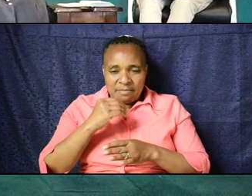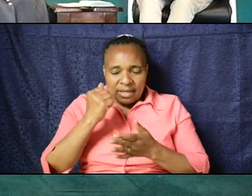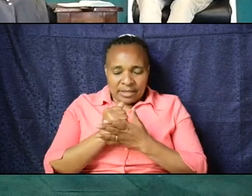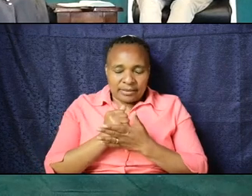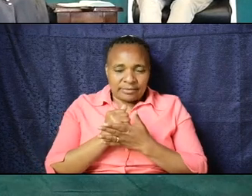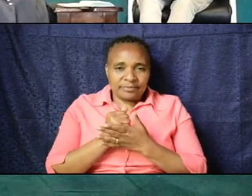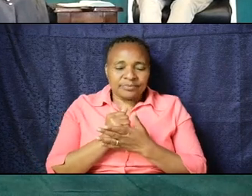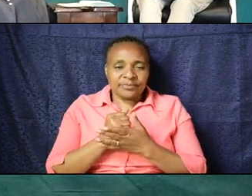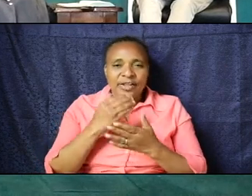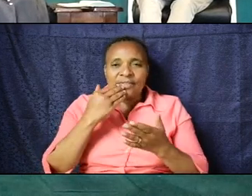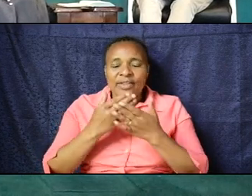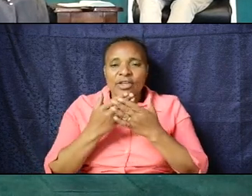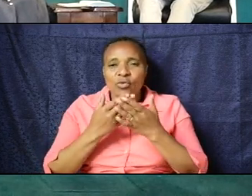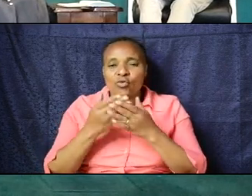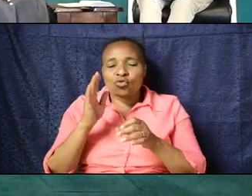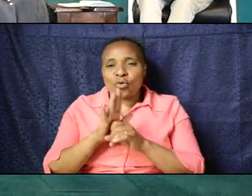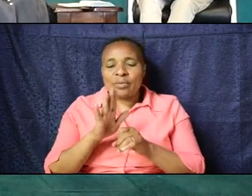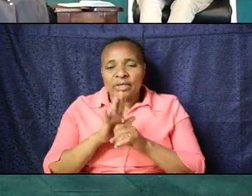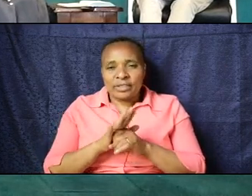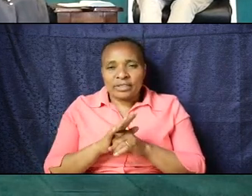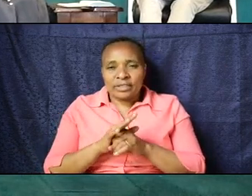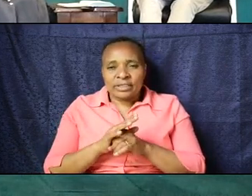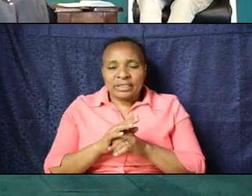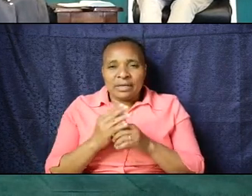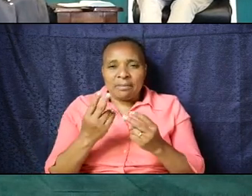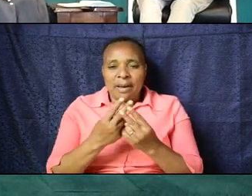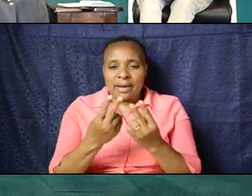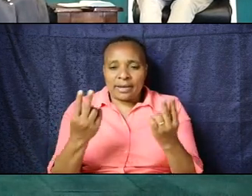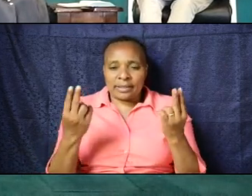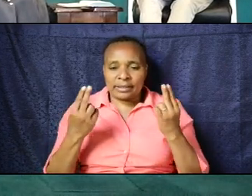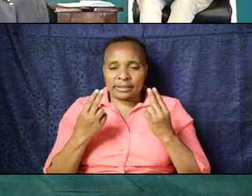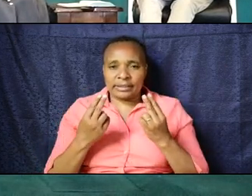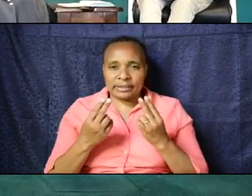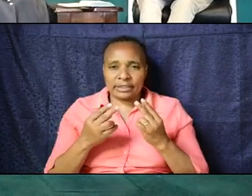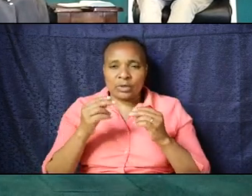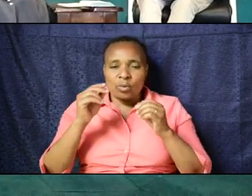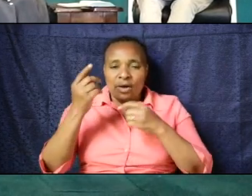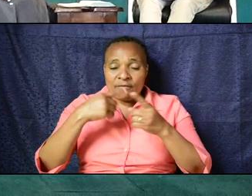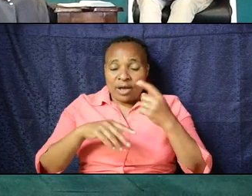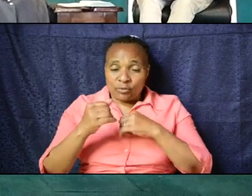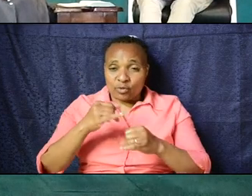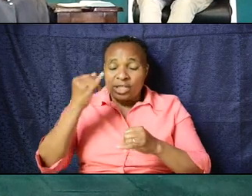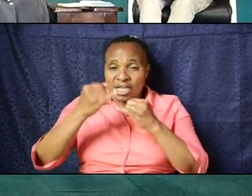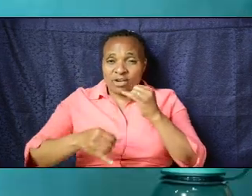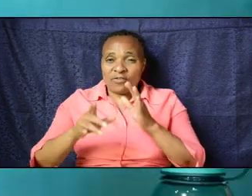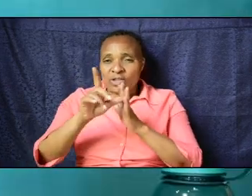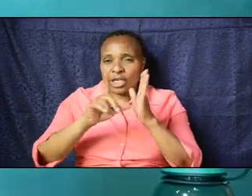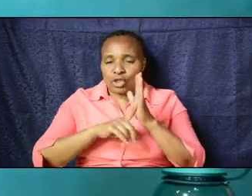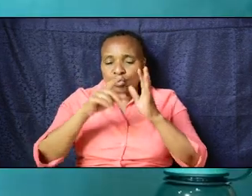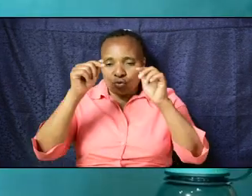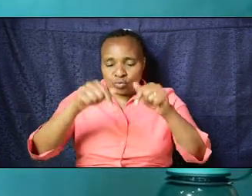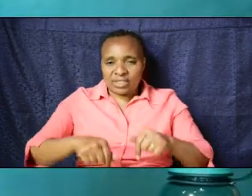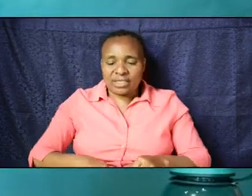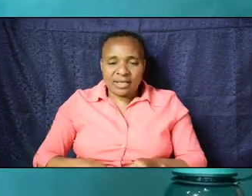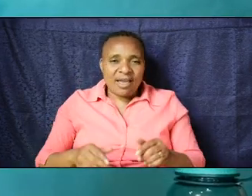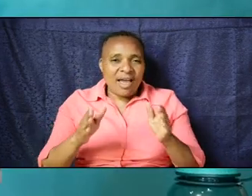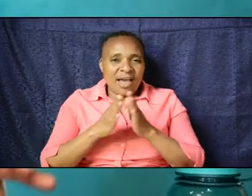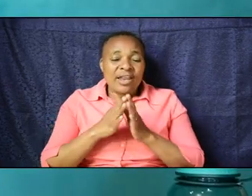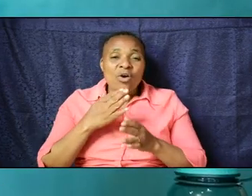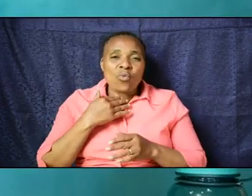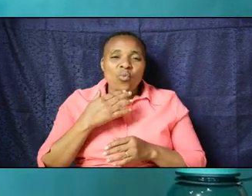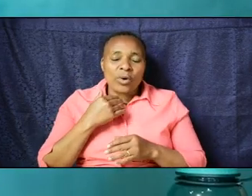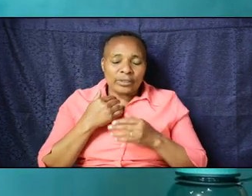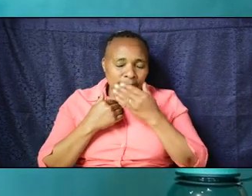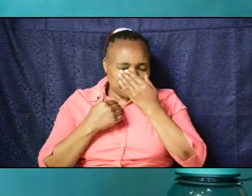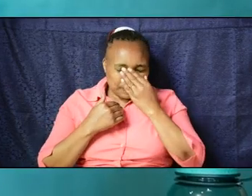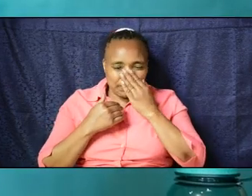Amen. Thank you so much for all your insights, panelists. So we've come to the end of the lesson today, and I'd like just the